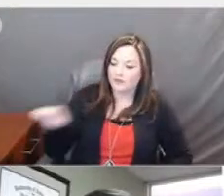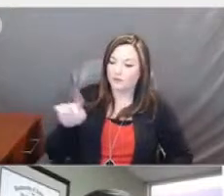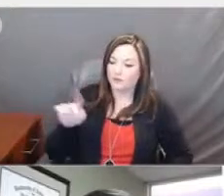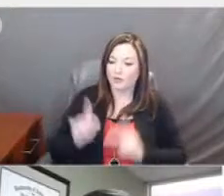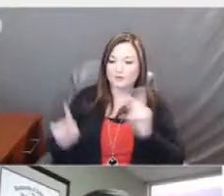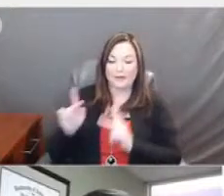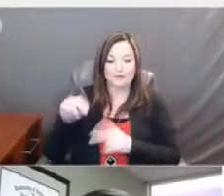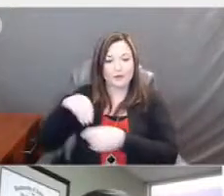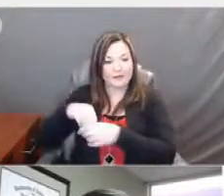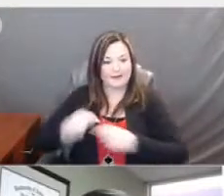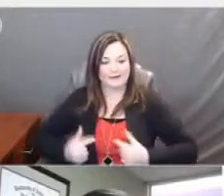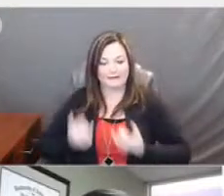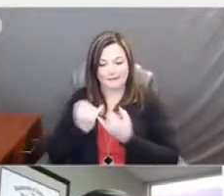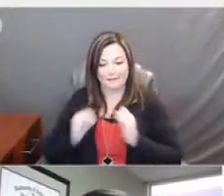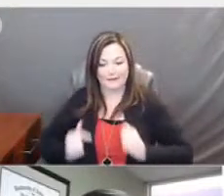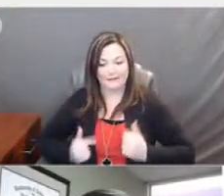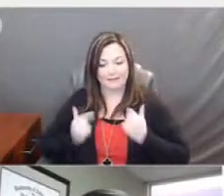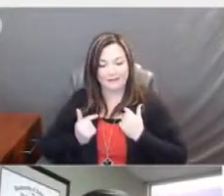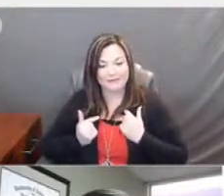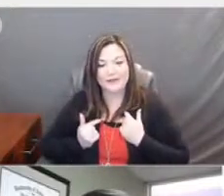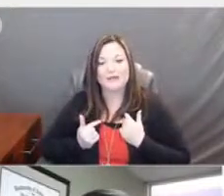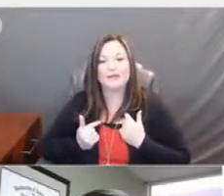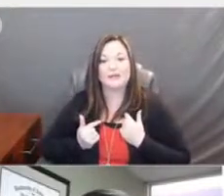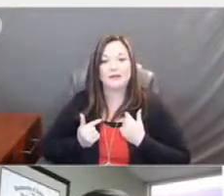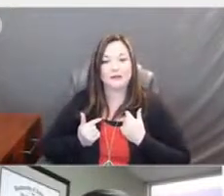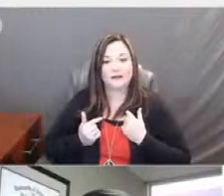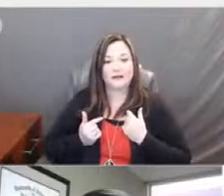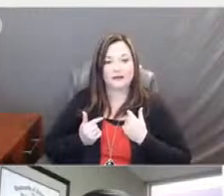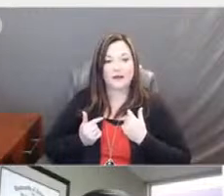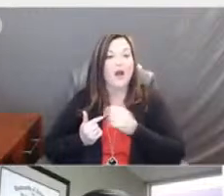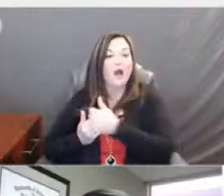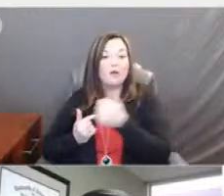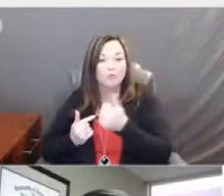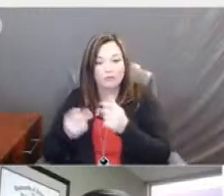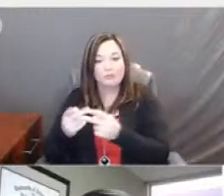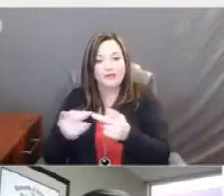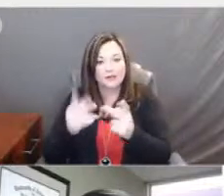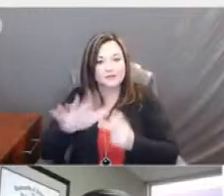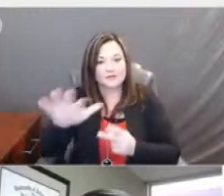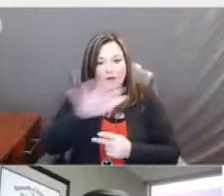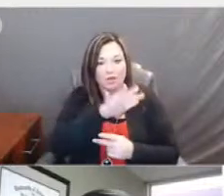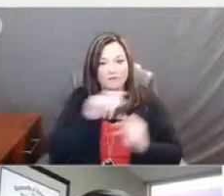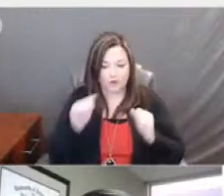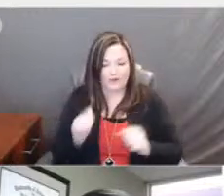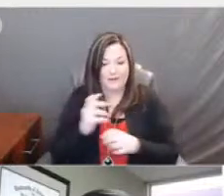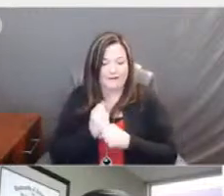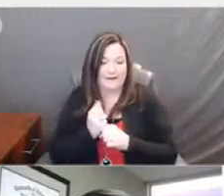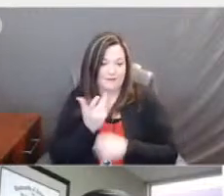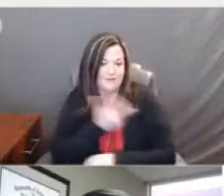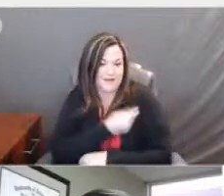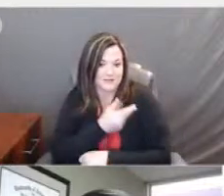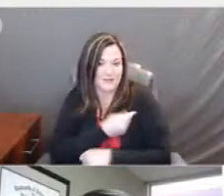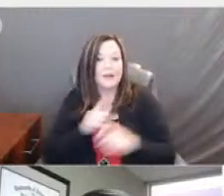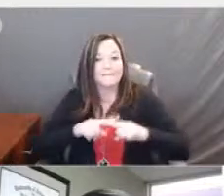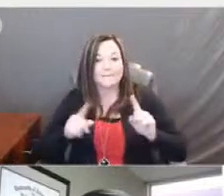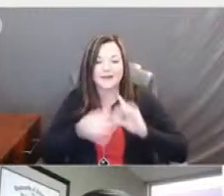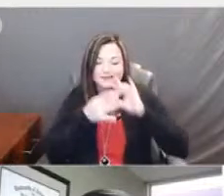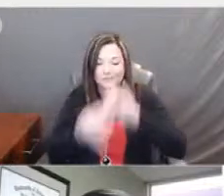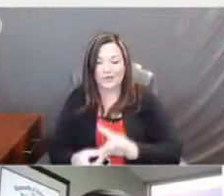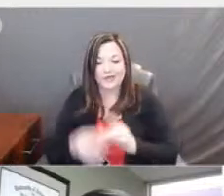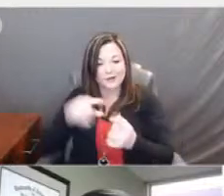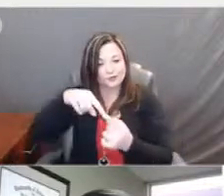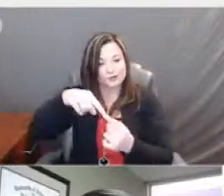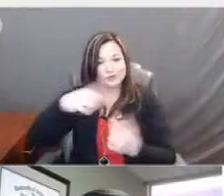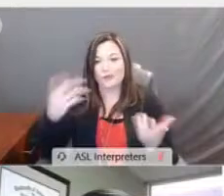independent living facilities and other facilities, areas around the state can get vaccinated. But it has to do with the fact that